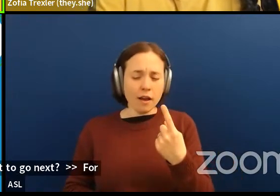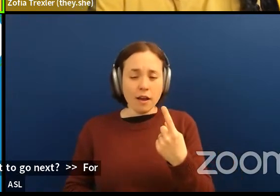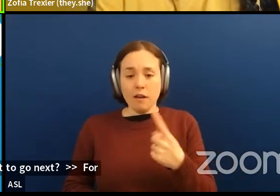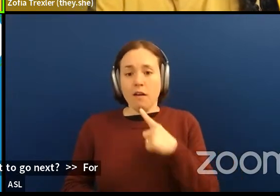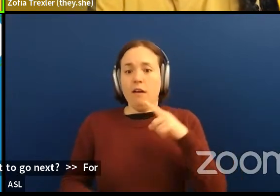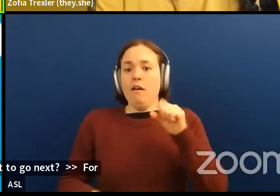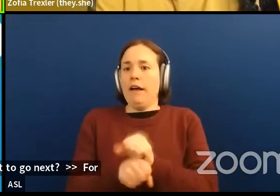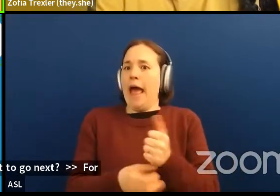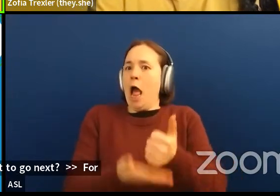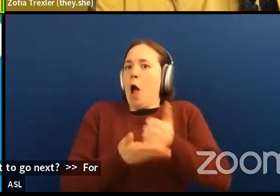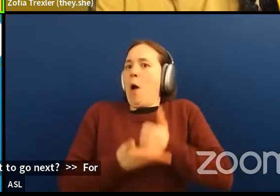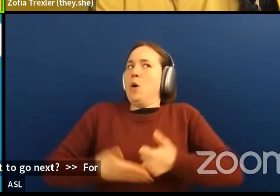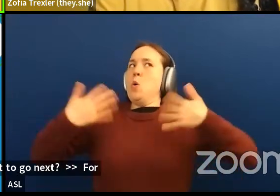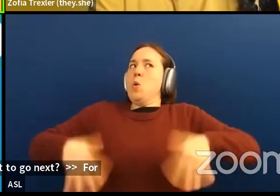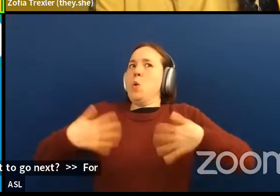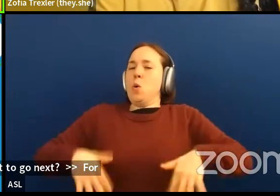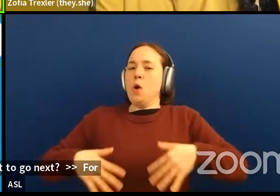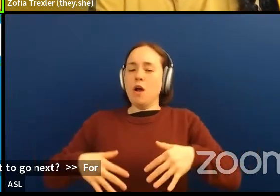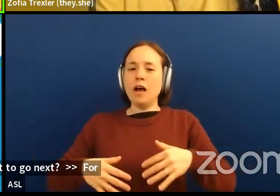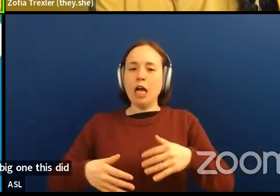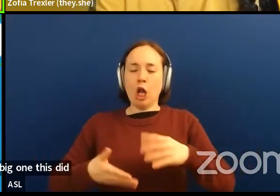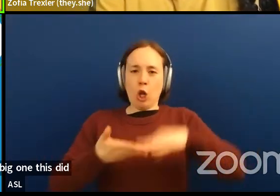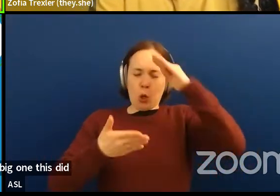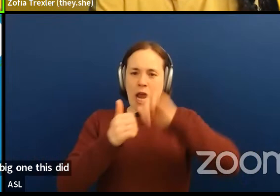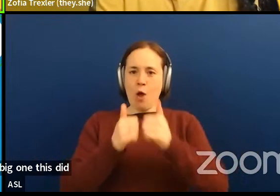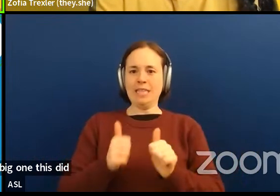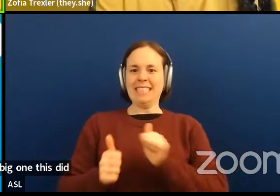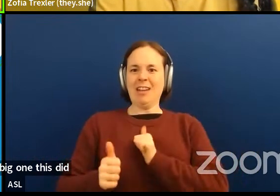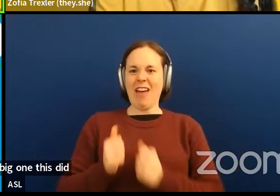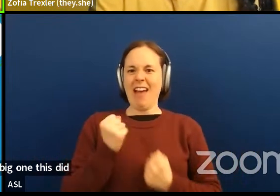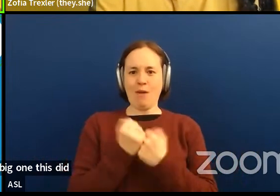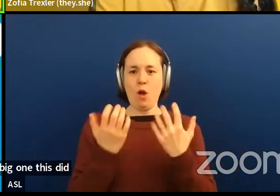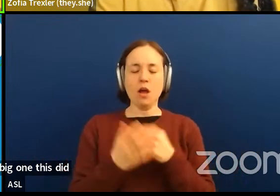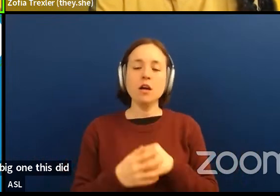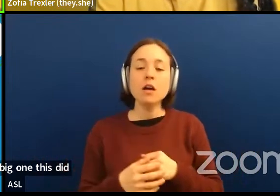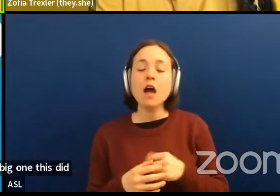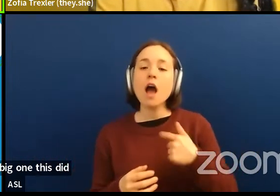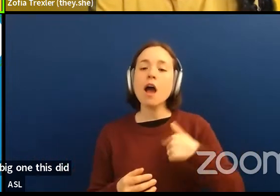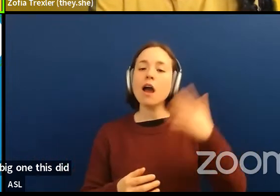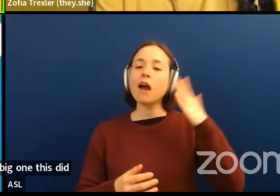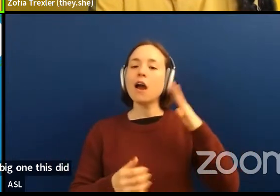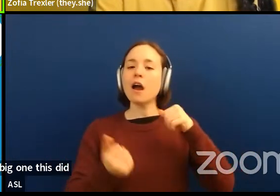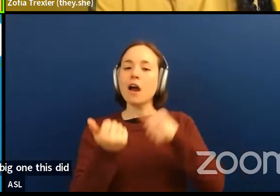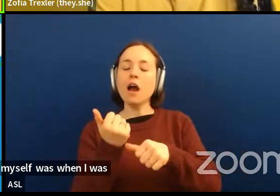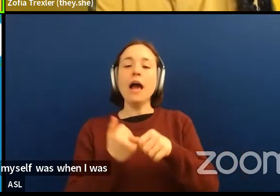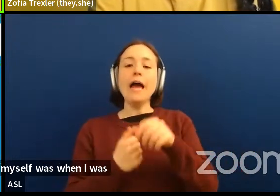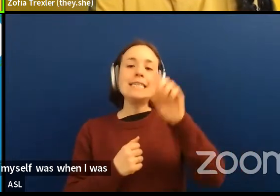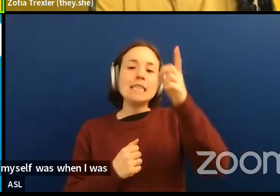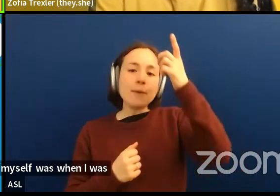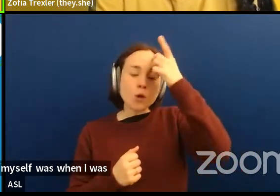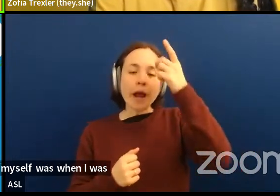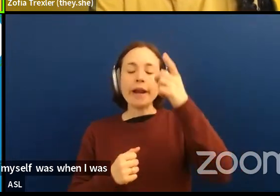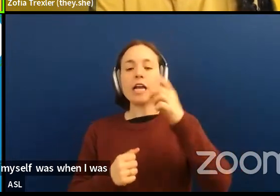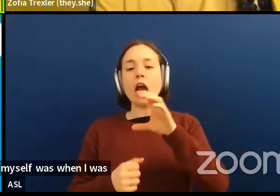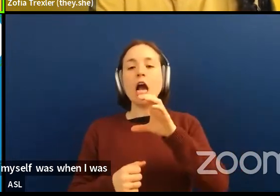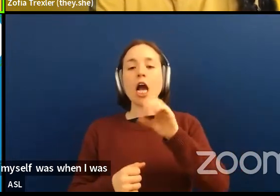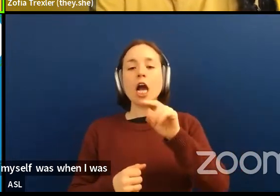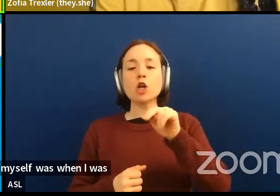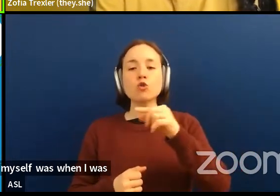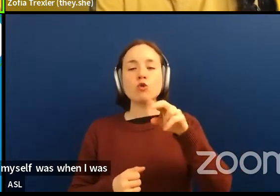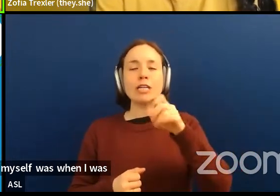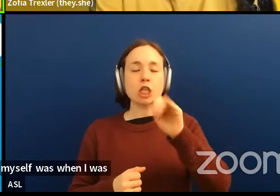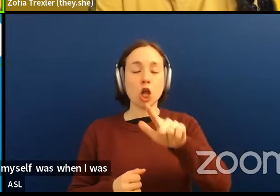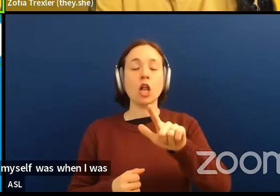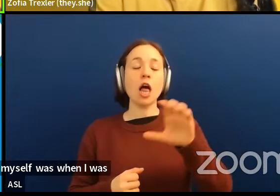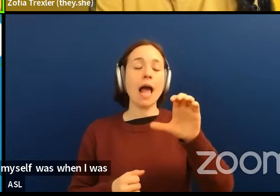truly did help me advocate for myself was when I was working for the Democratic Congressional Campaign Committee. We went through